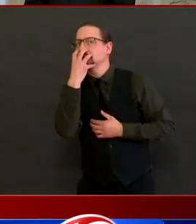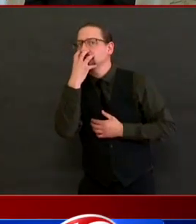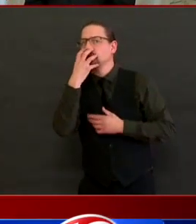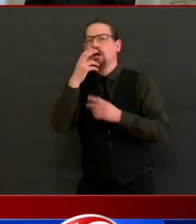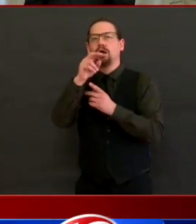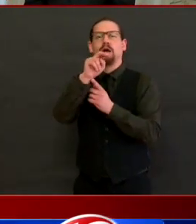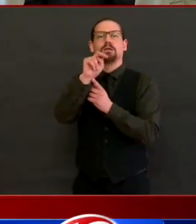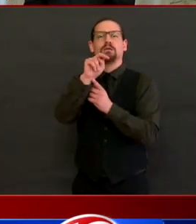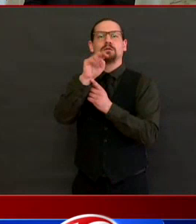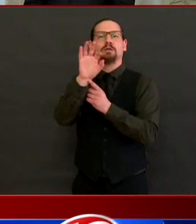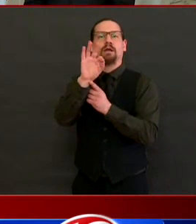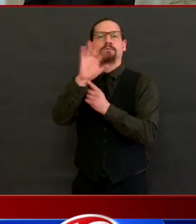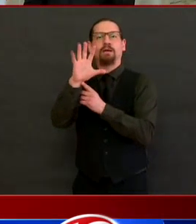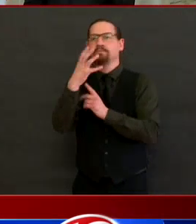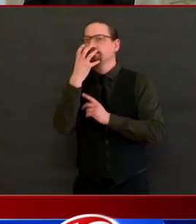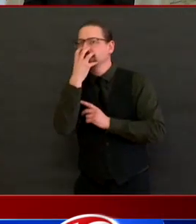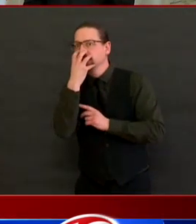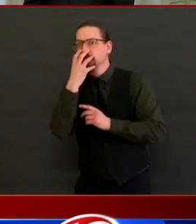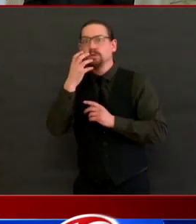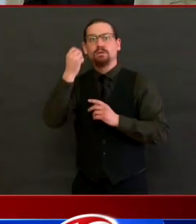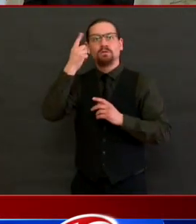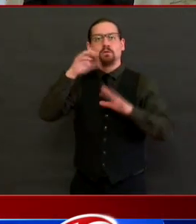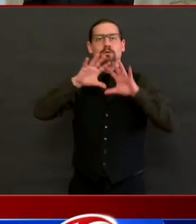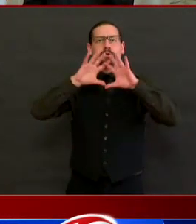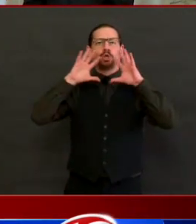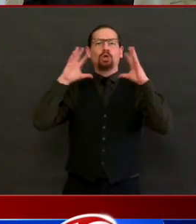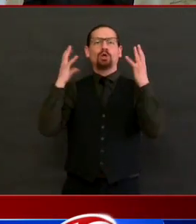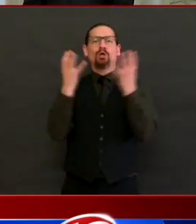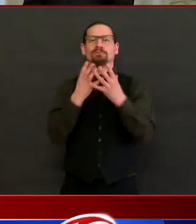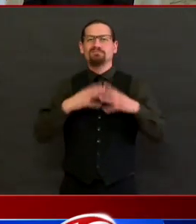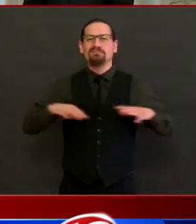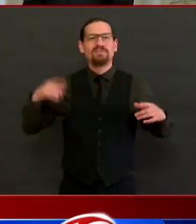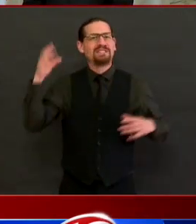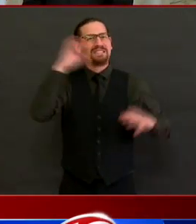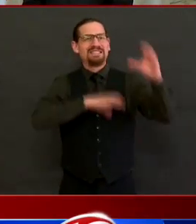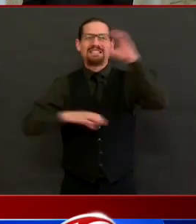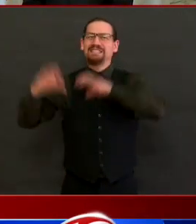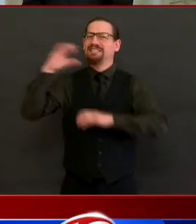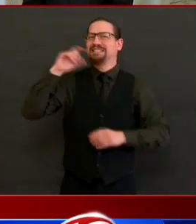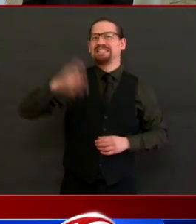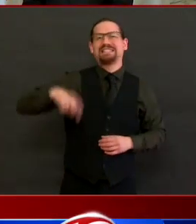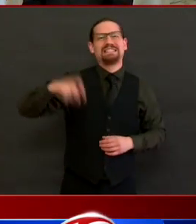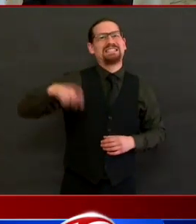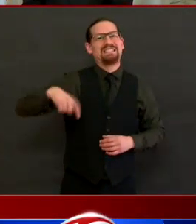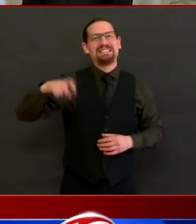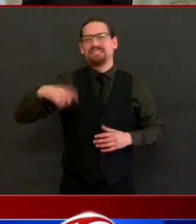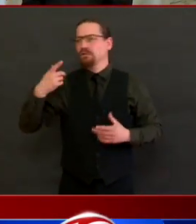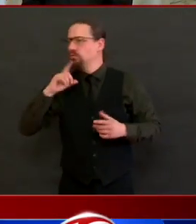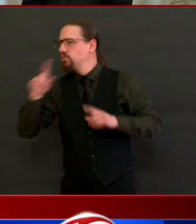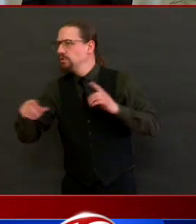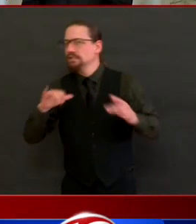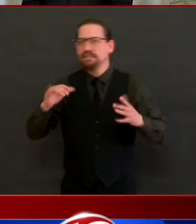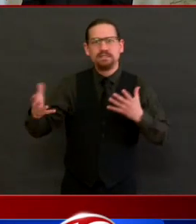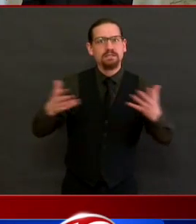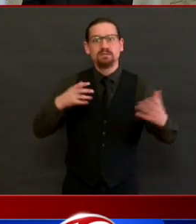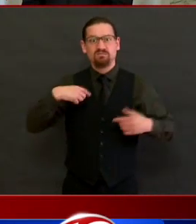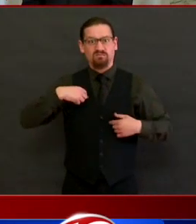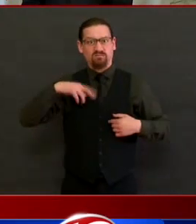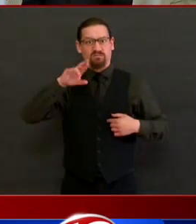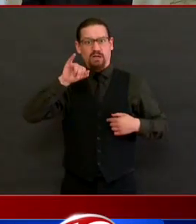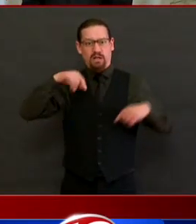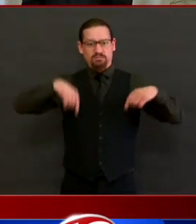a global daily fight out there, and we're out there and we're doing it.